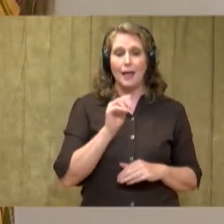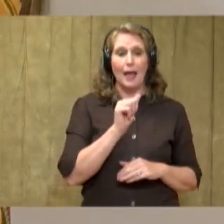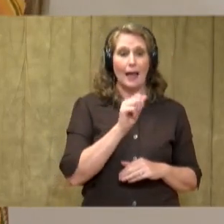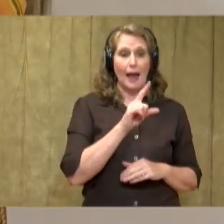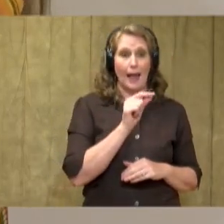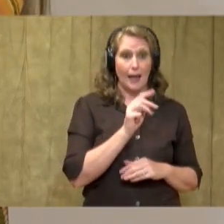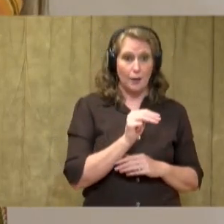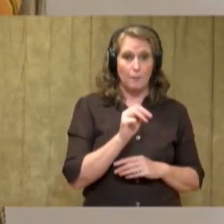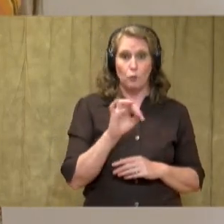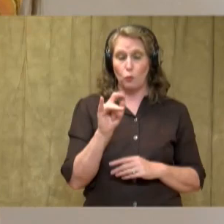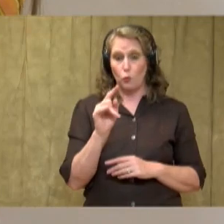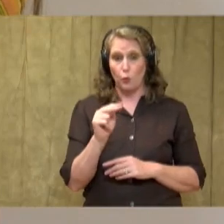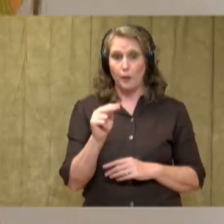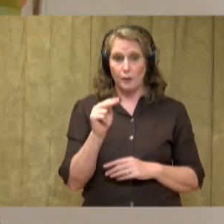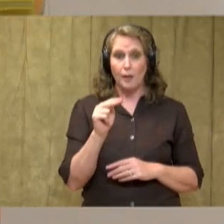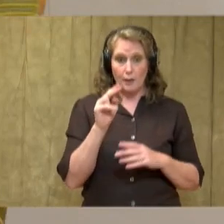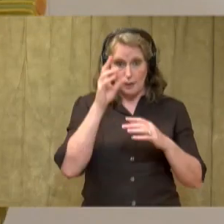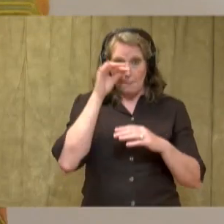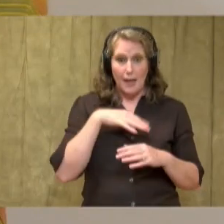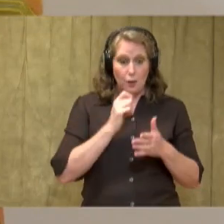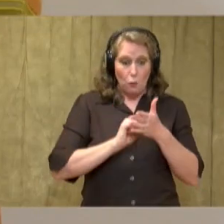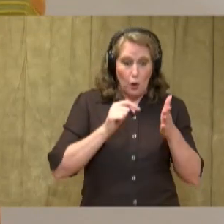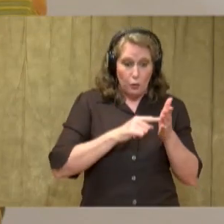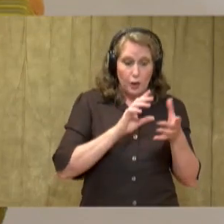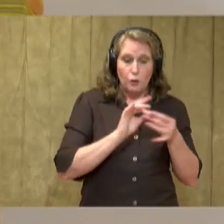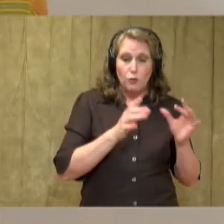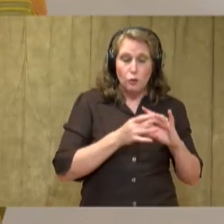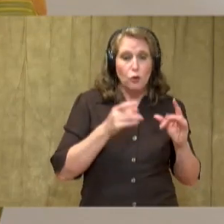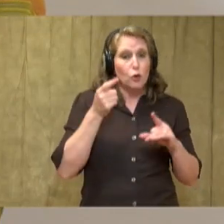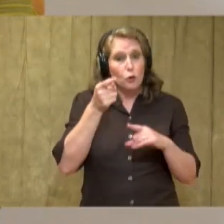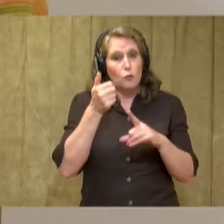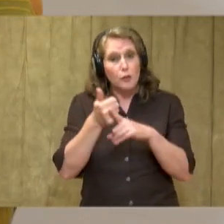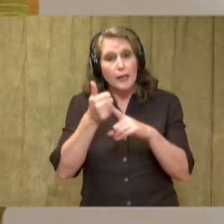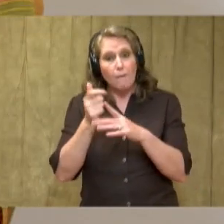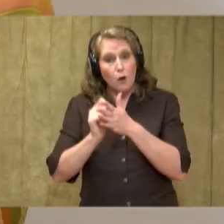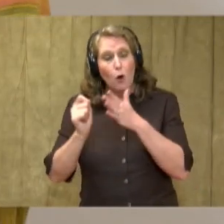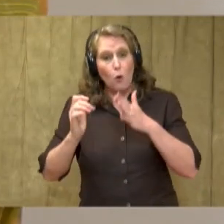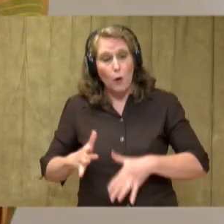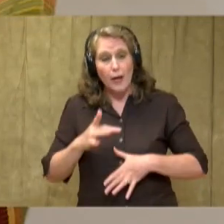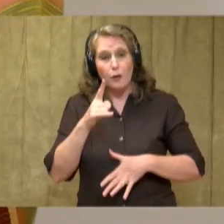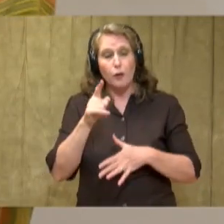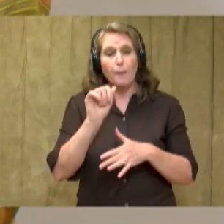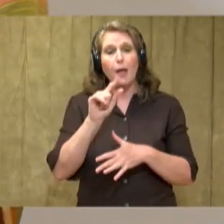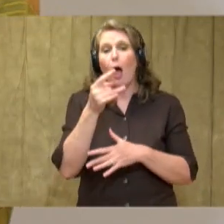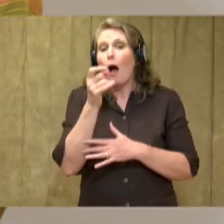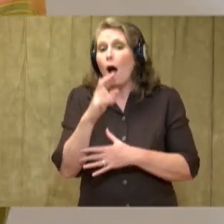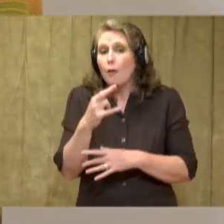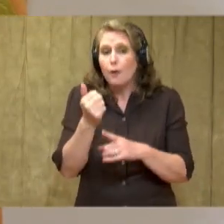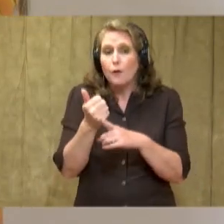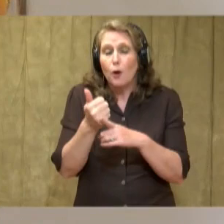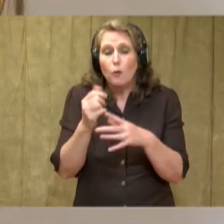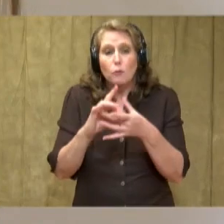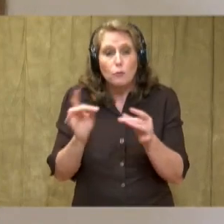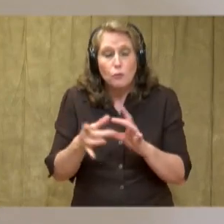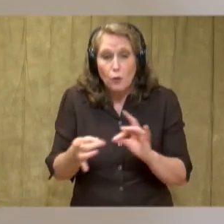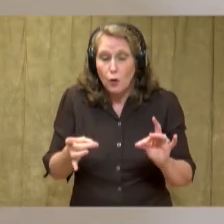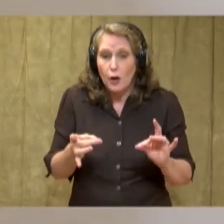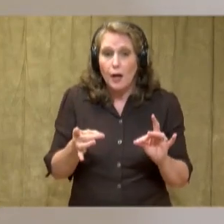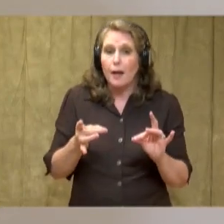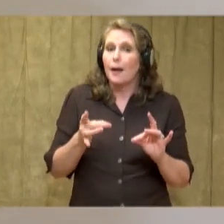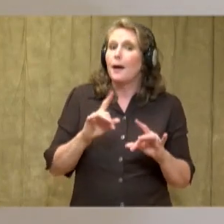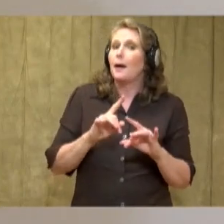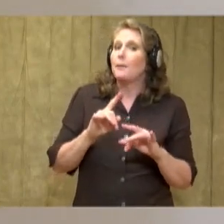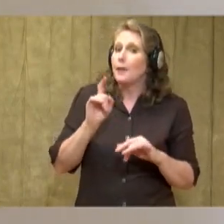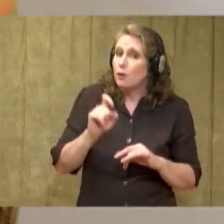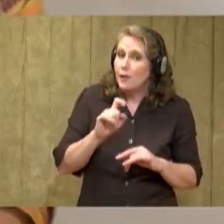Rubin, the author of this story, used adjectives, you are a writer too. You could be an author of your very own story, and make